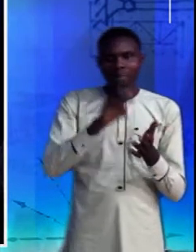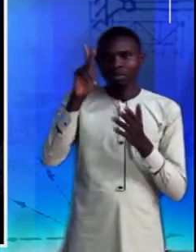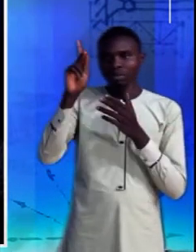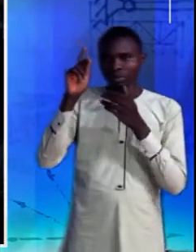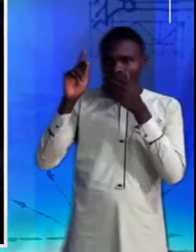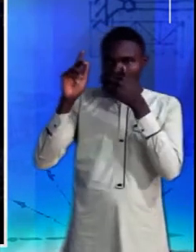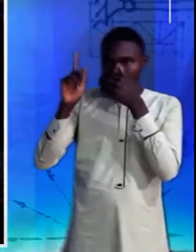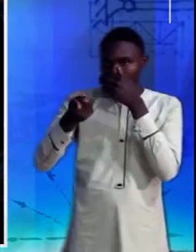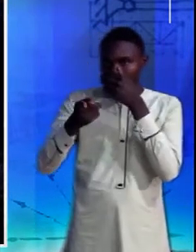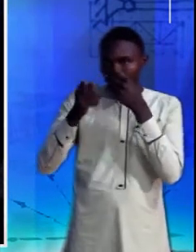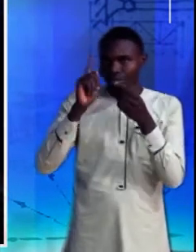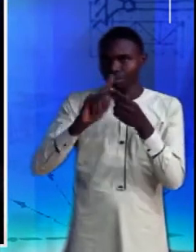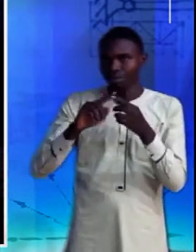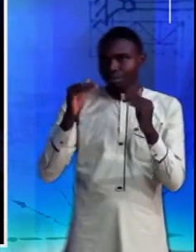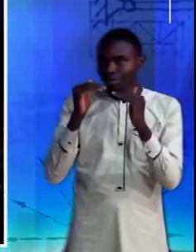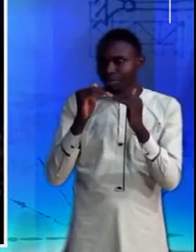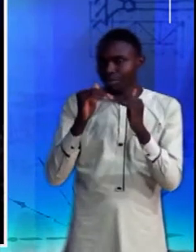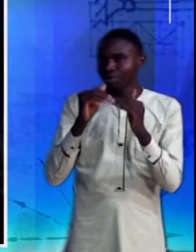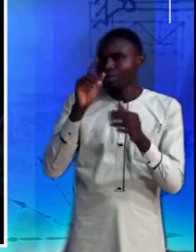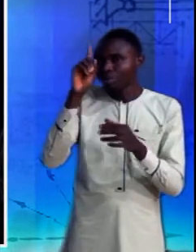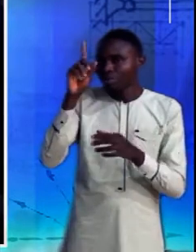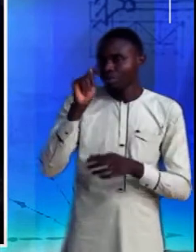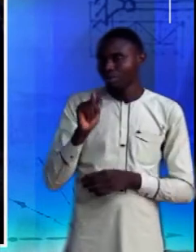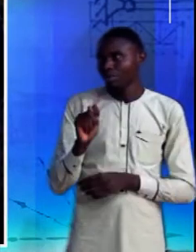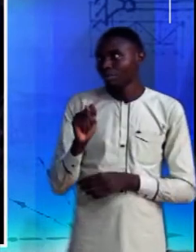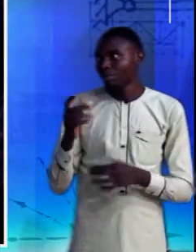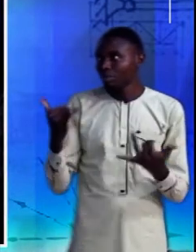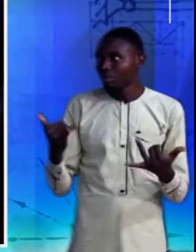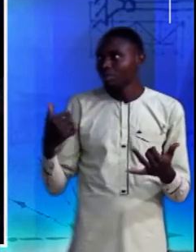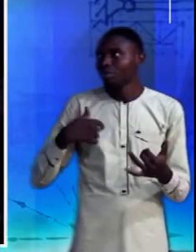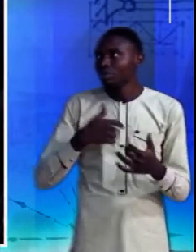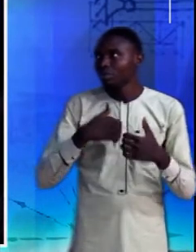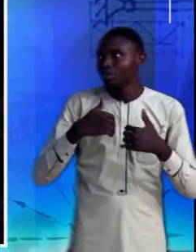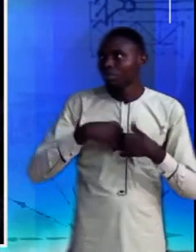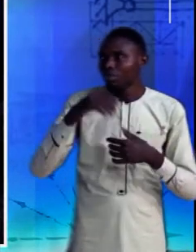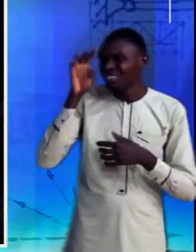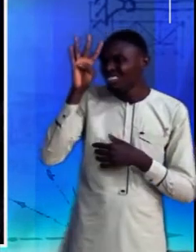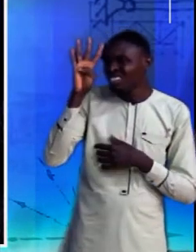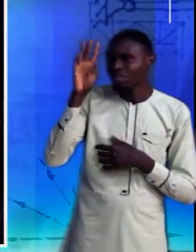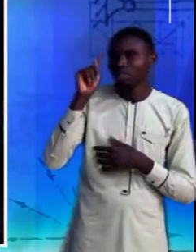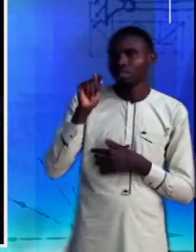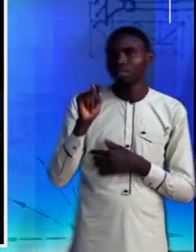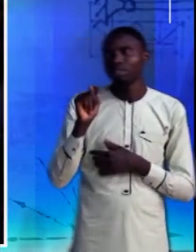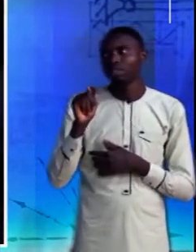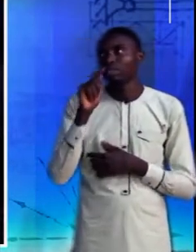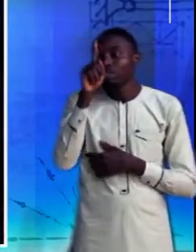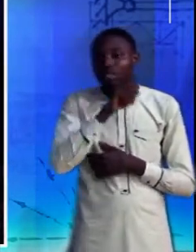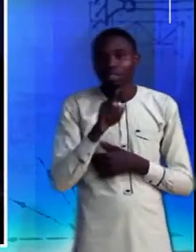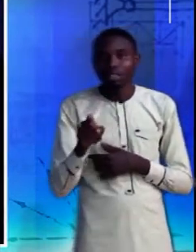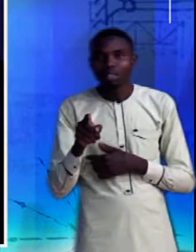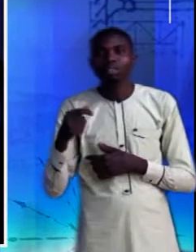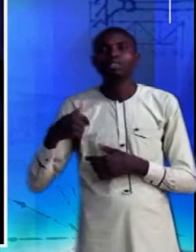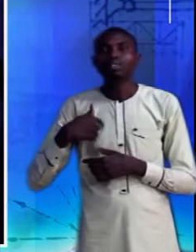Yes. 6 times 5, because 5 times 5 is 5. 5 times 6 is 30. 30 plus 1, that one we carried,